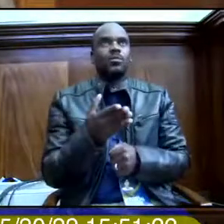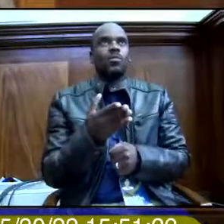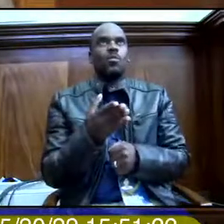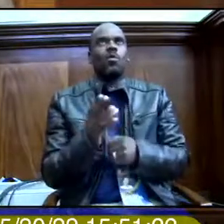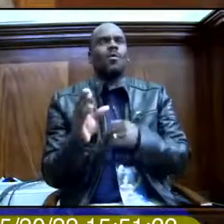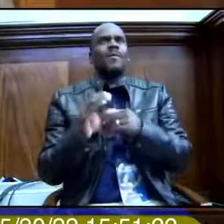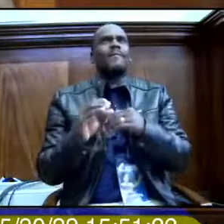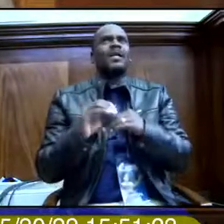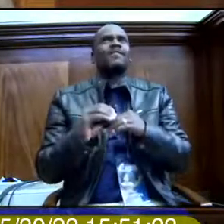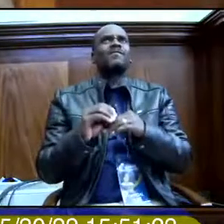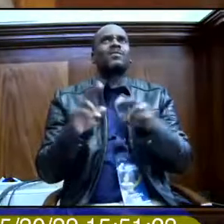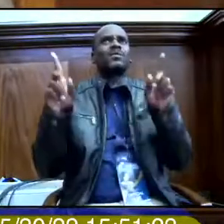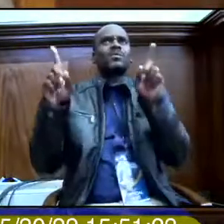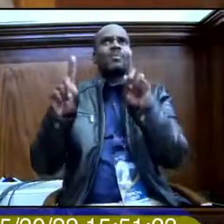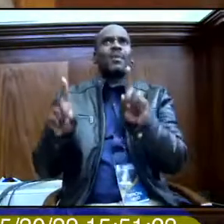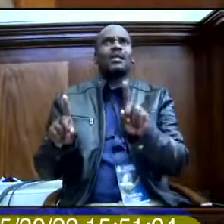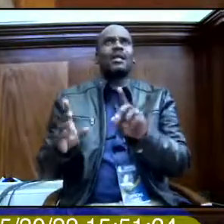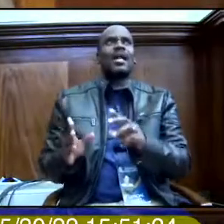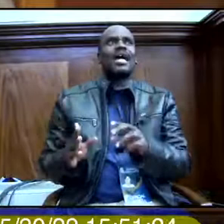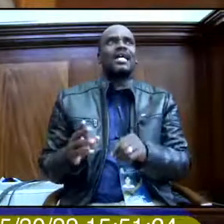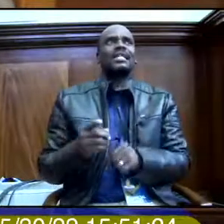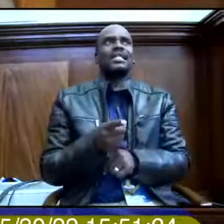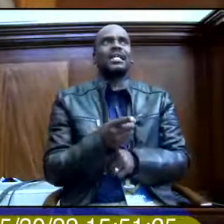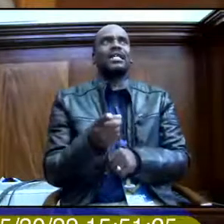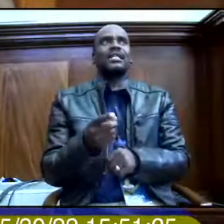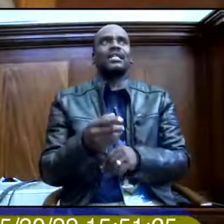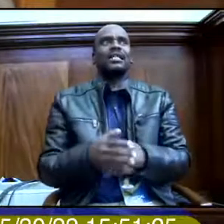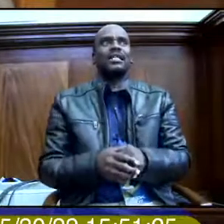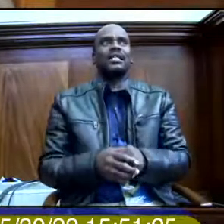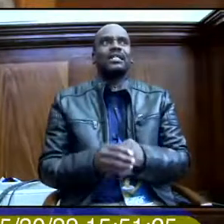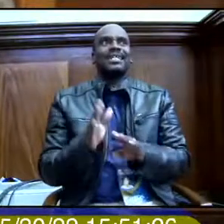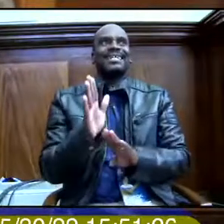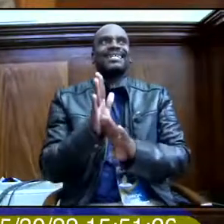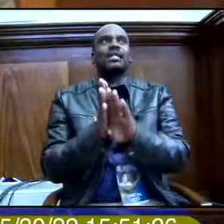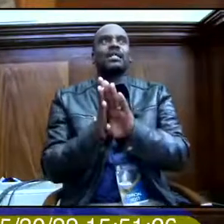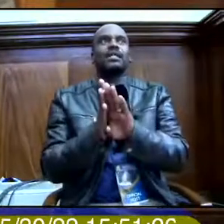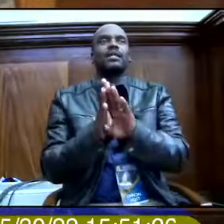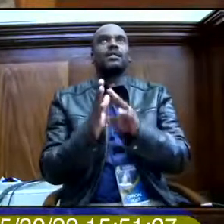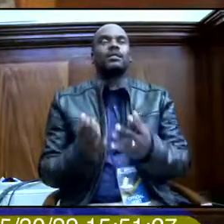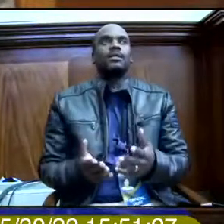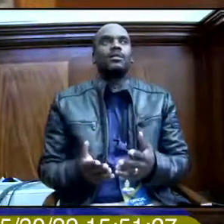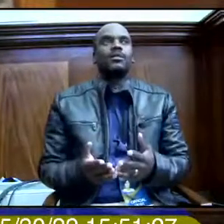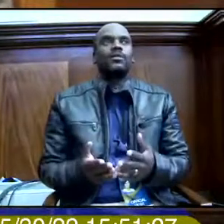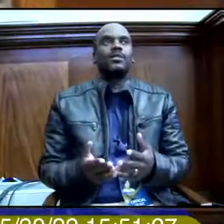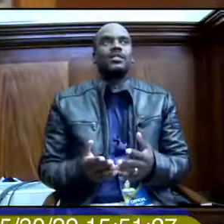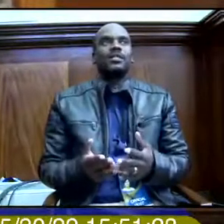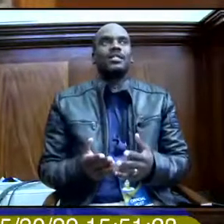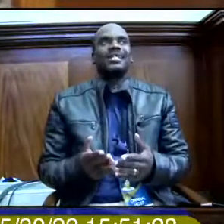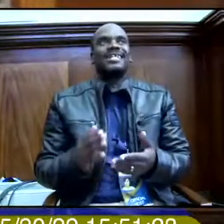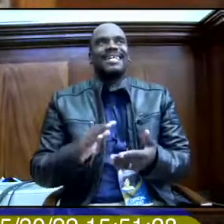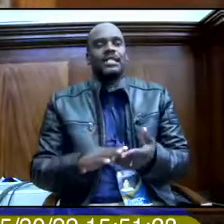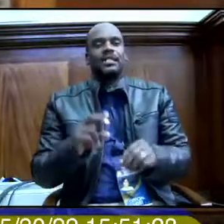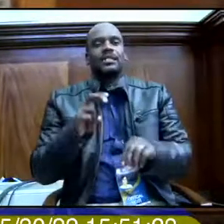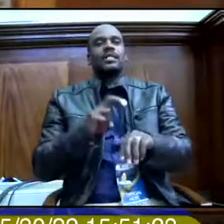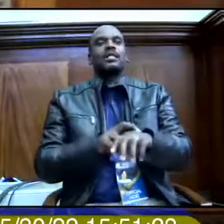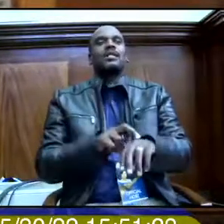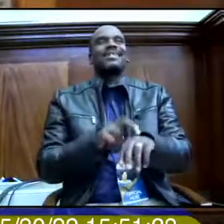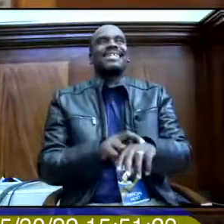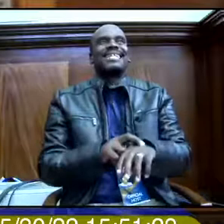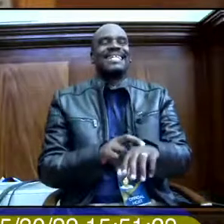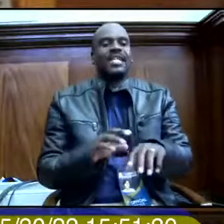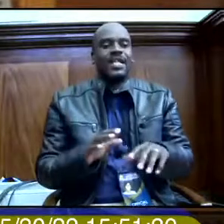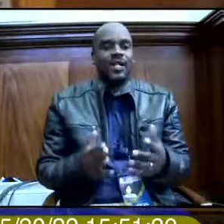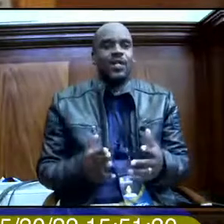of those specialized in other areas may not result in increased deficiencies and there is a need for a singular